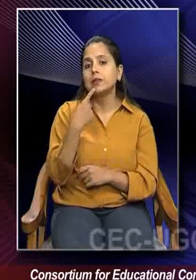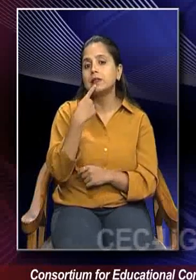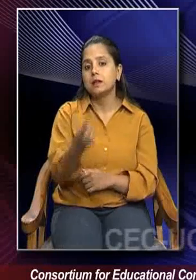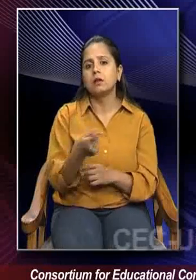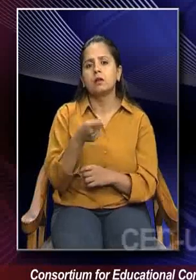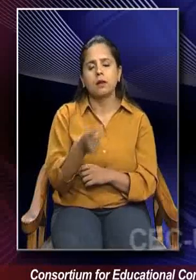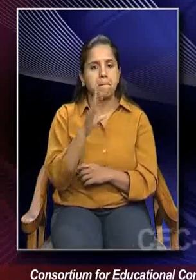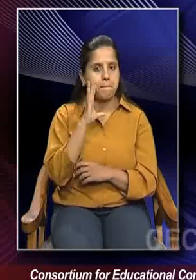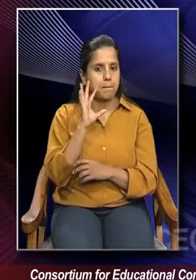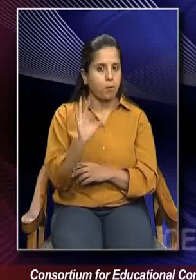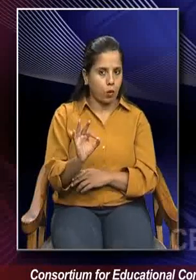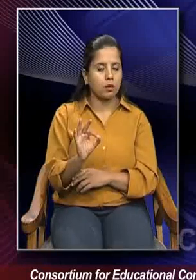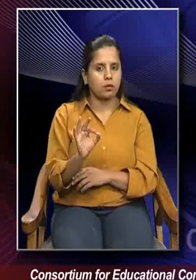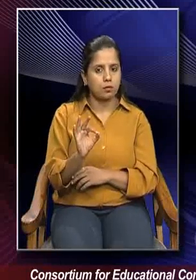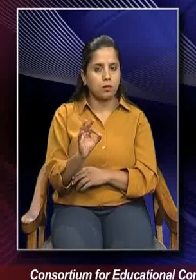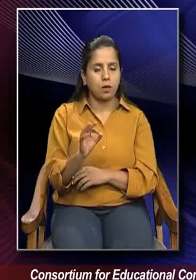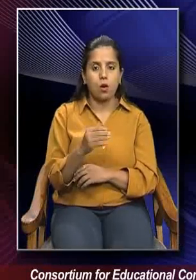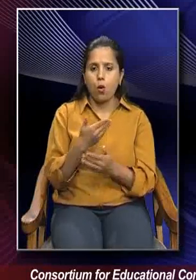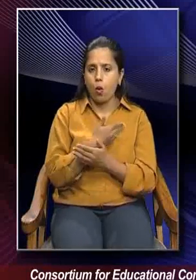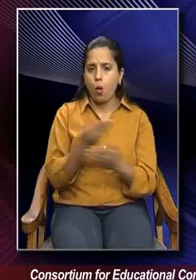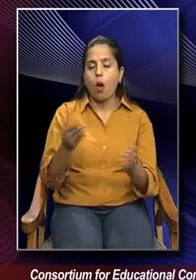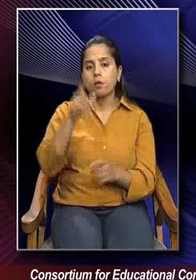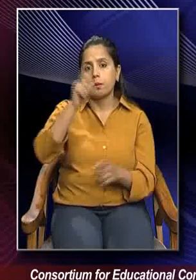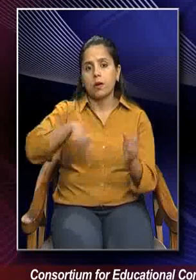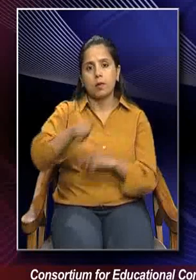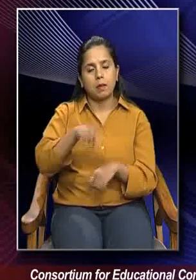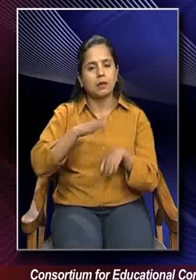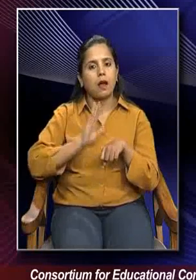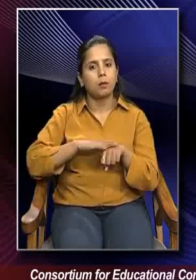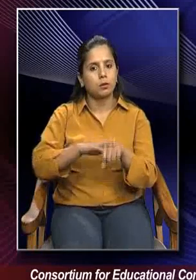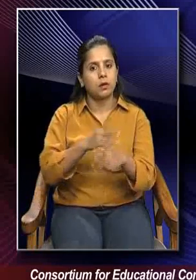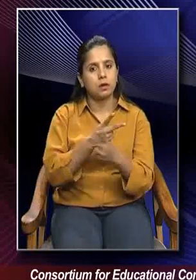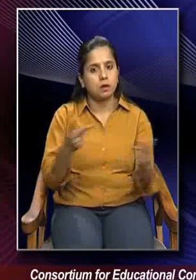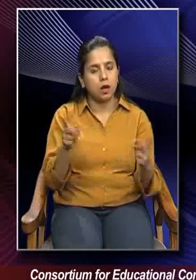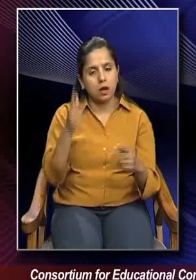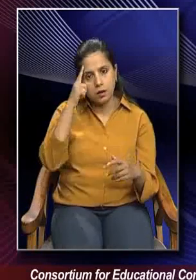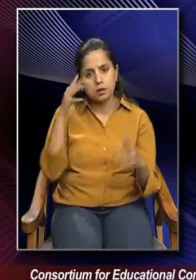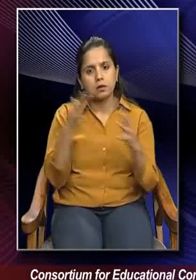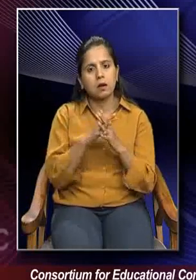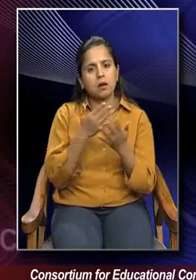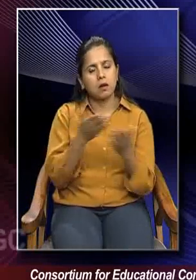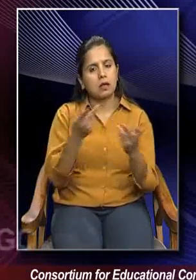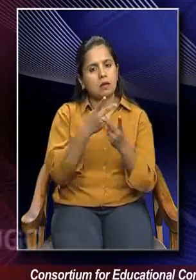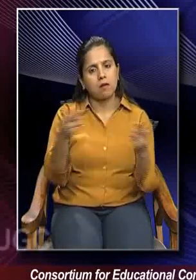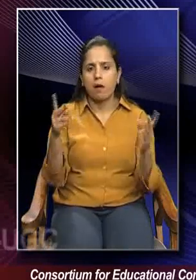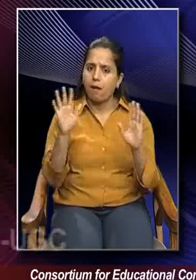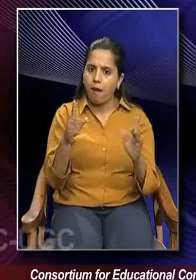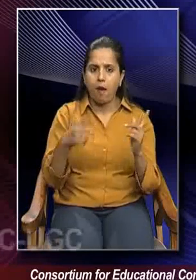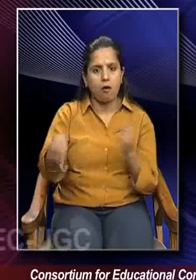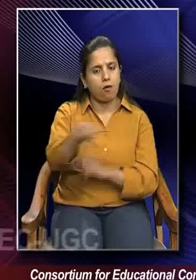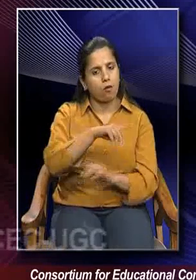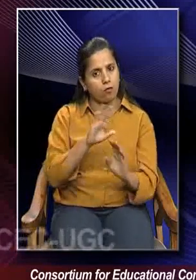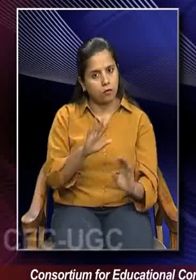is important that everyone experiences the stress differently,